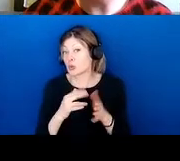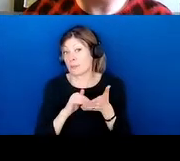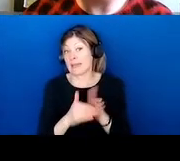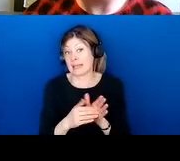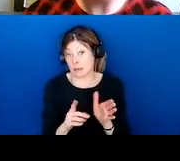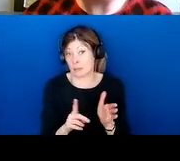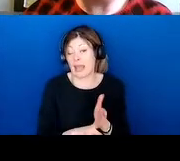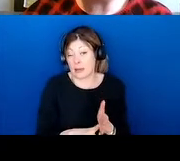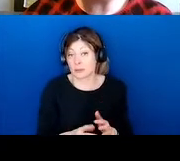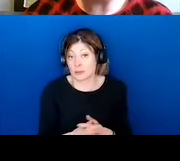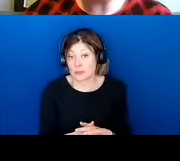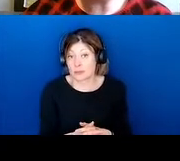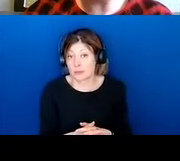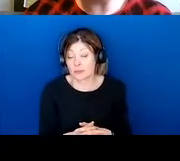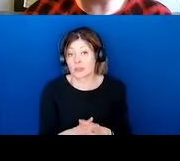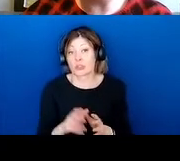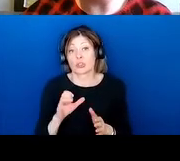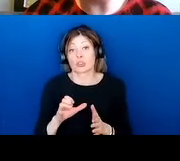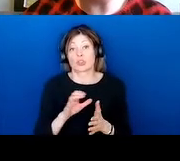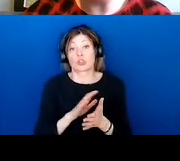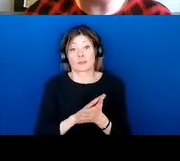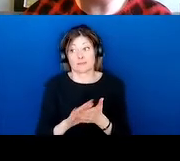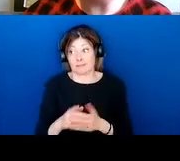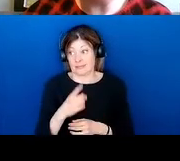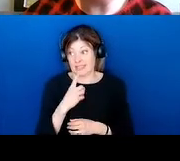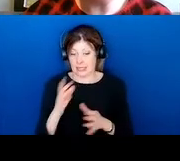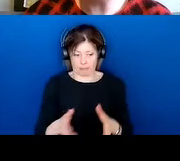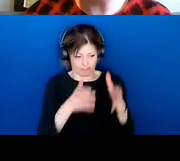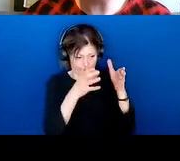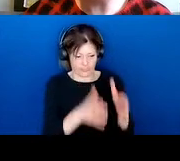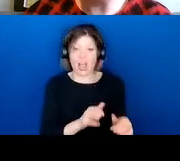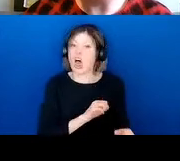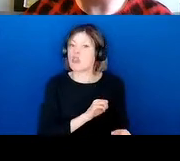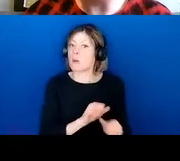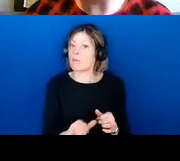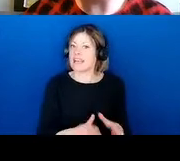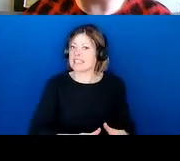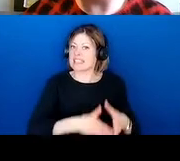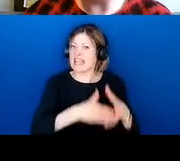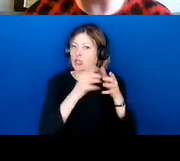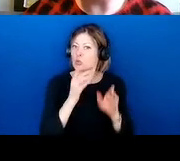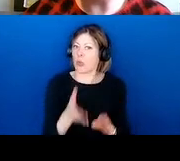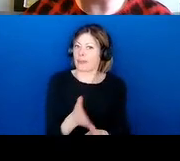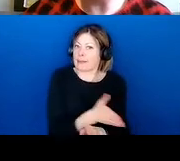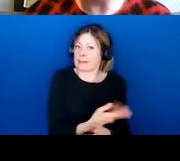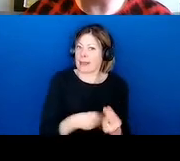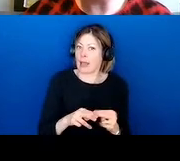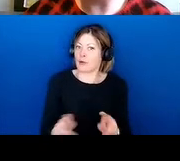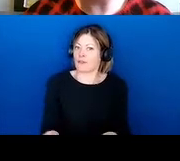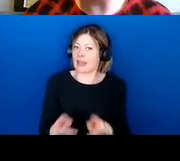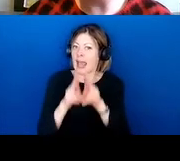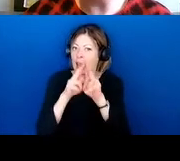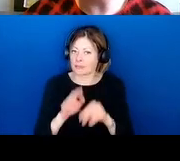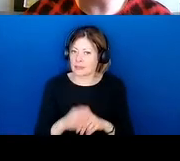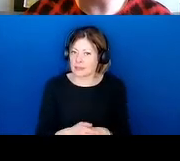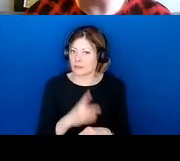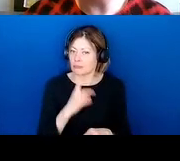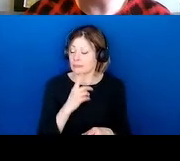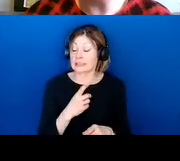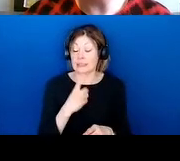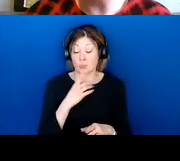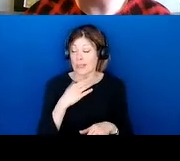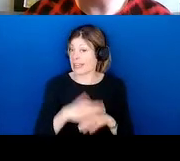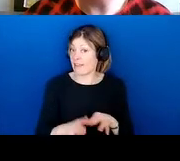judged it the best this side of the Alps and said he would not part with it for its weight in gold.